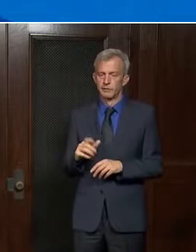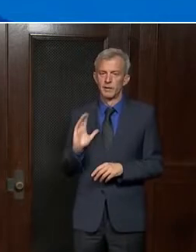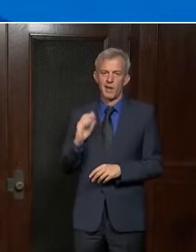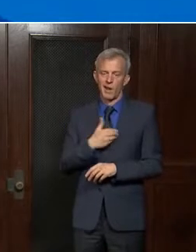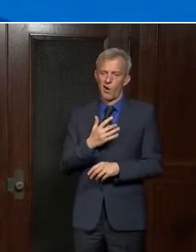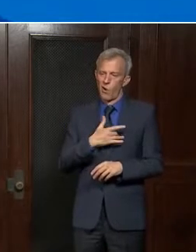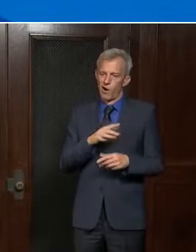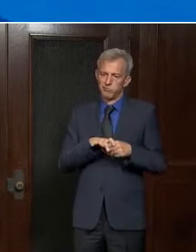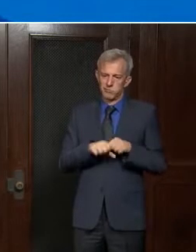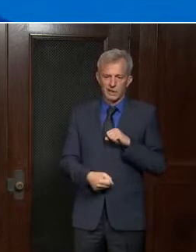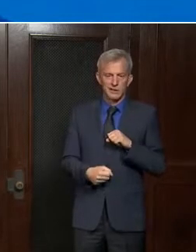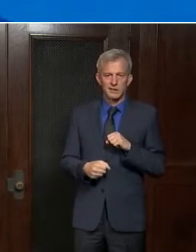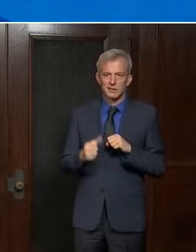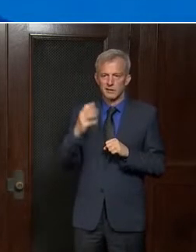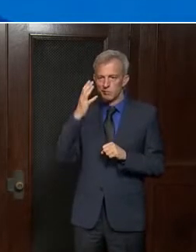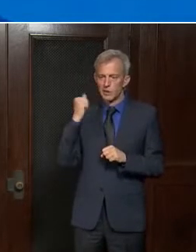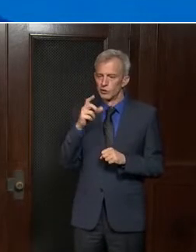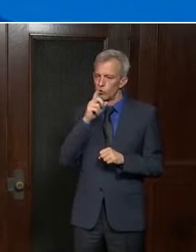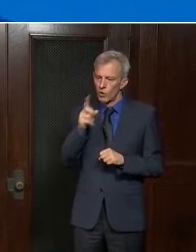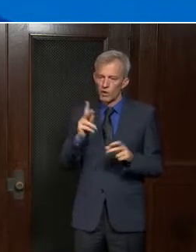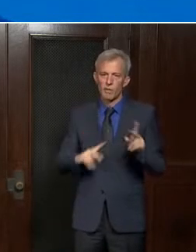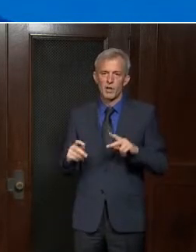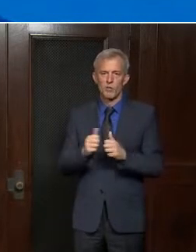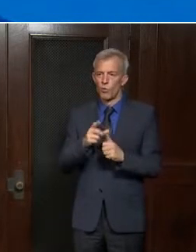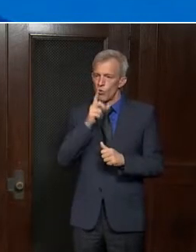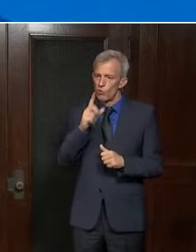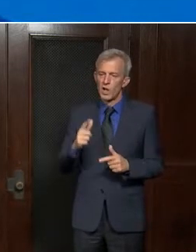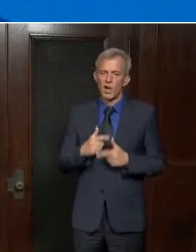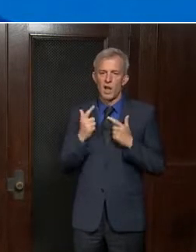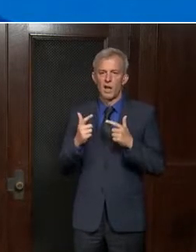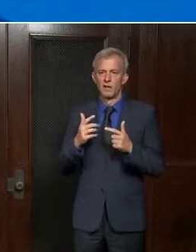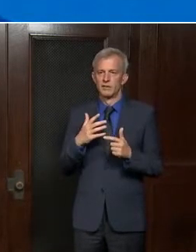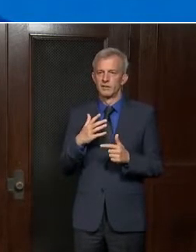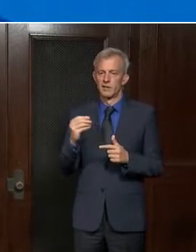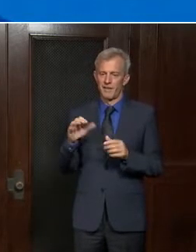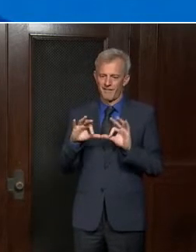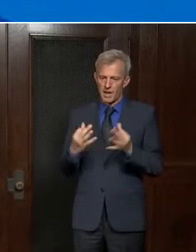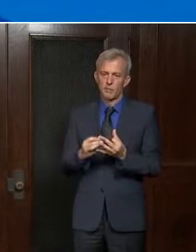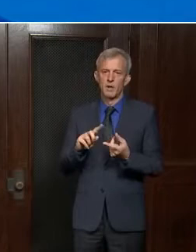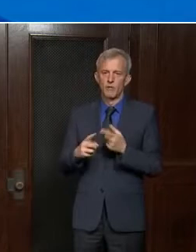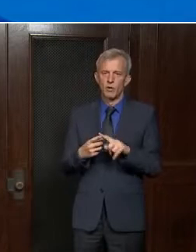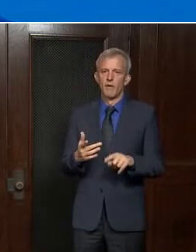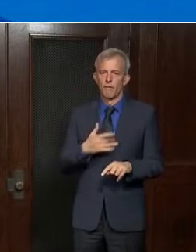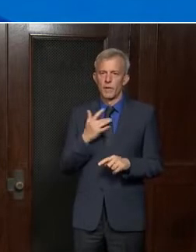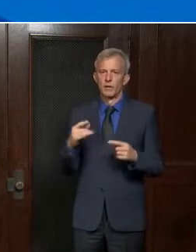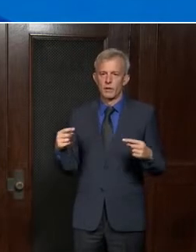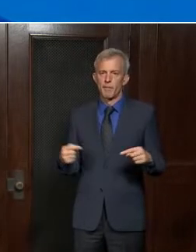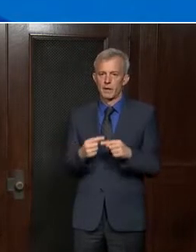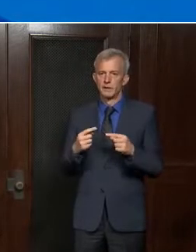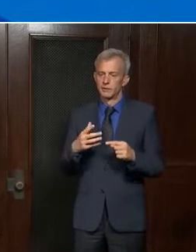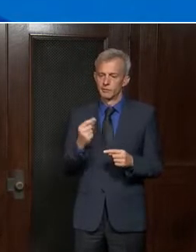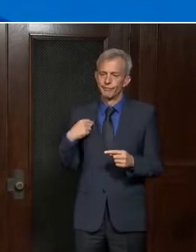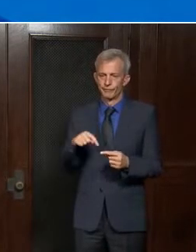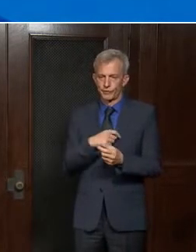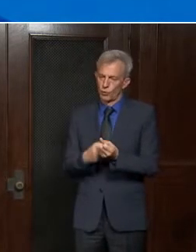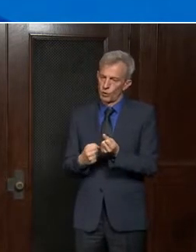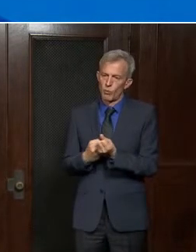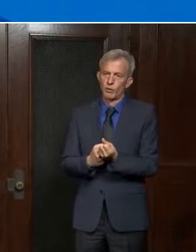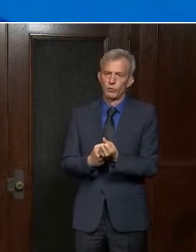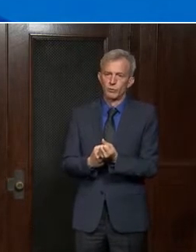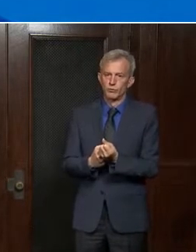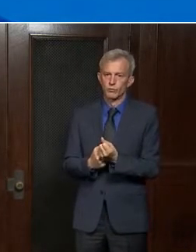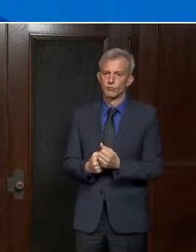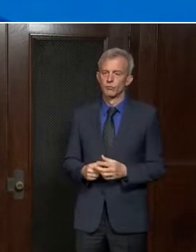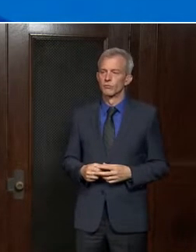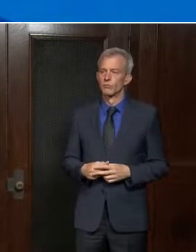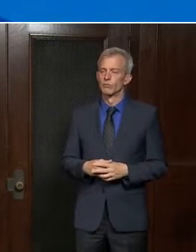are real people with real lives, and their families and friends today feel that pain, and we are with you. As